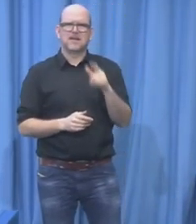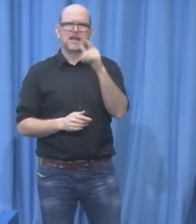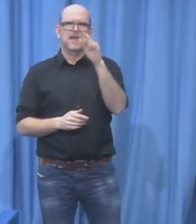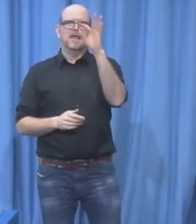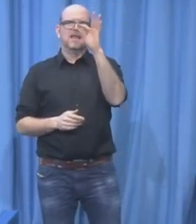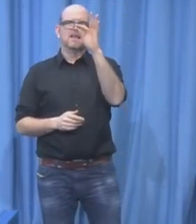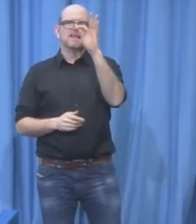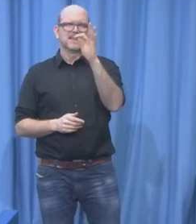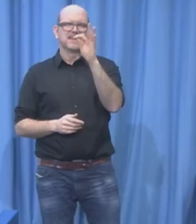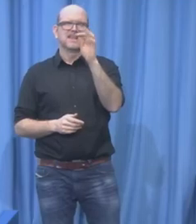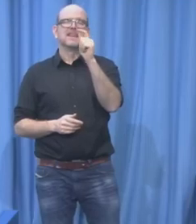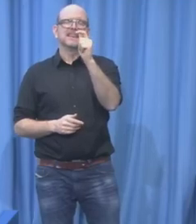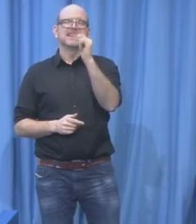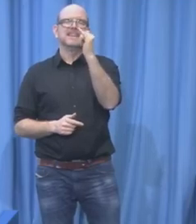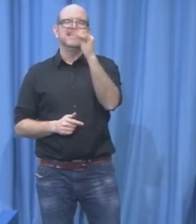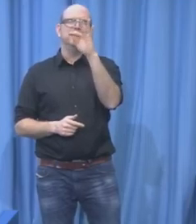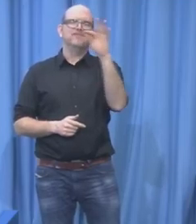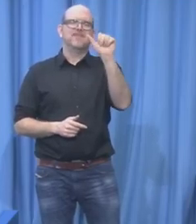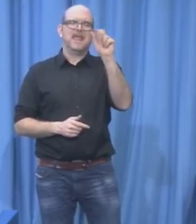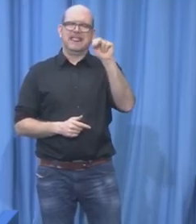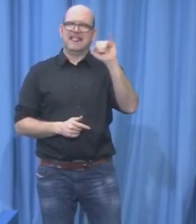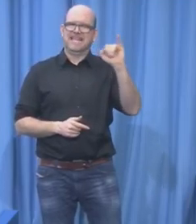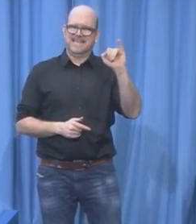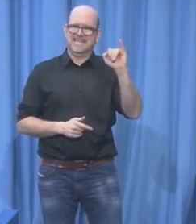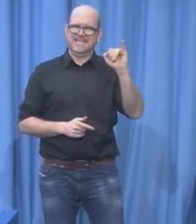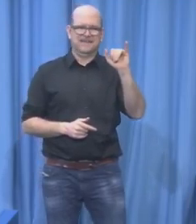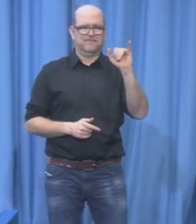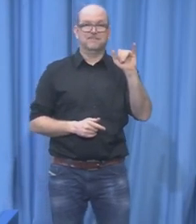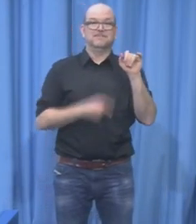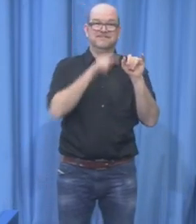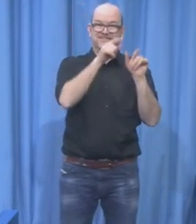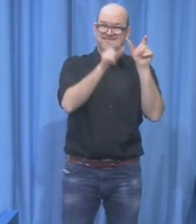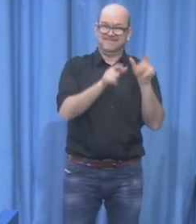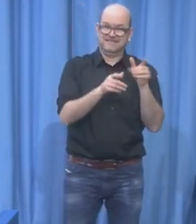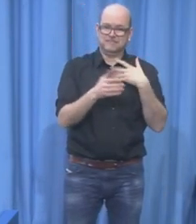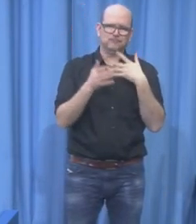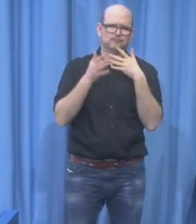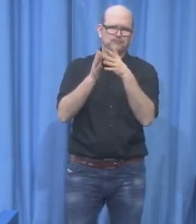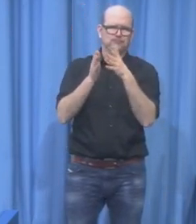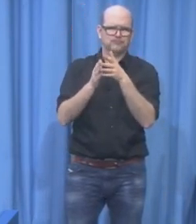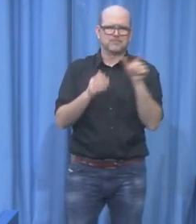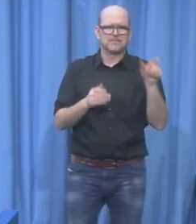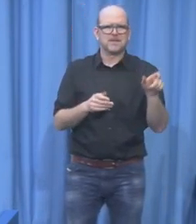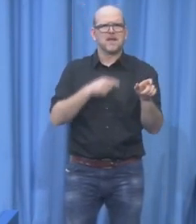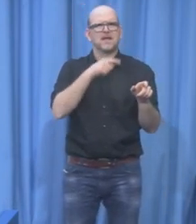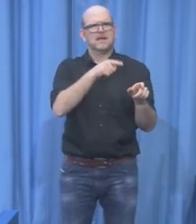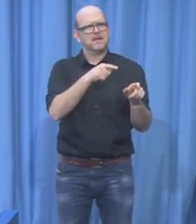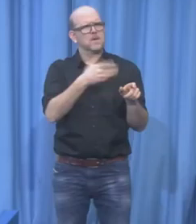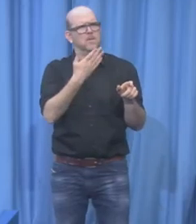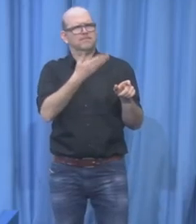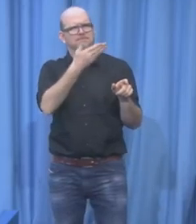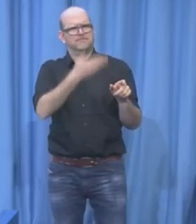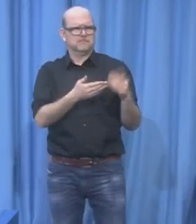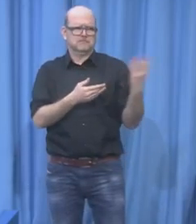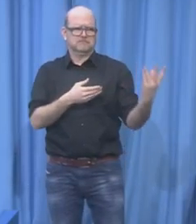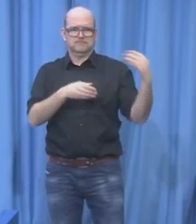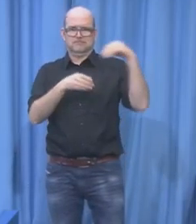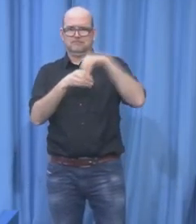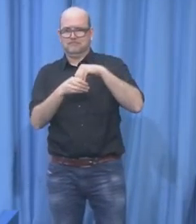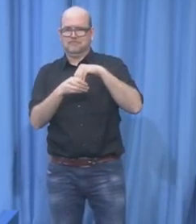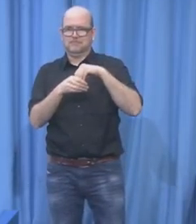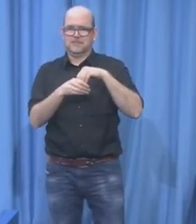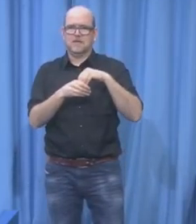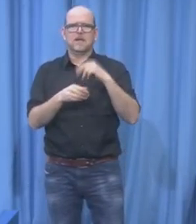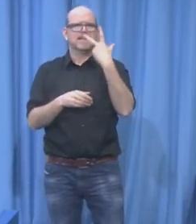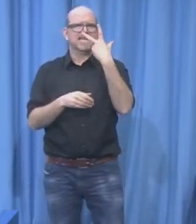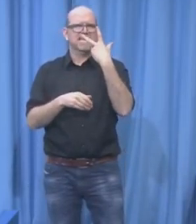but unfortunately, because of time, we couldn't show the video today. So Tiffany has been through our summer employment program. She went through 3 times.